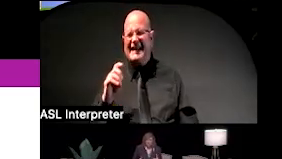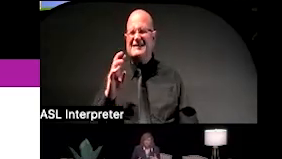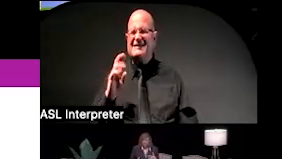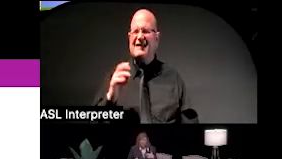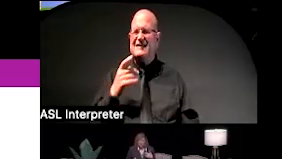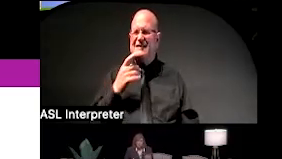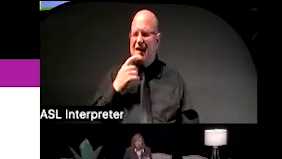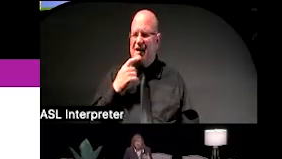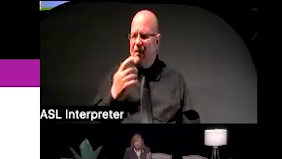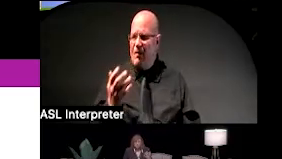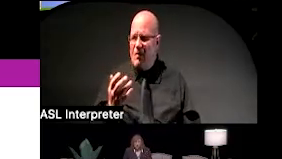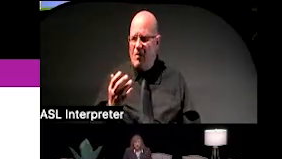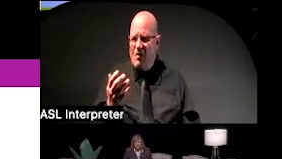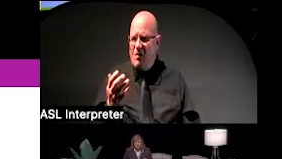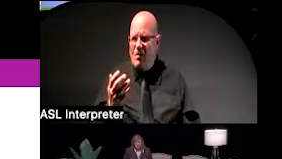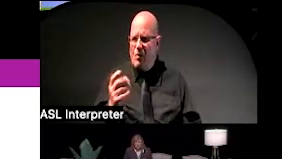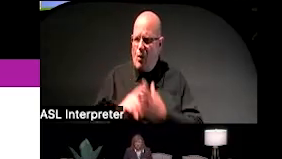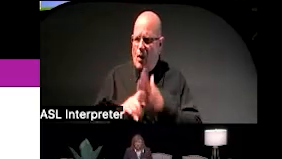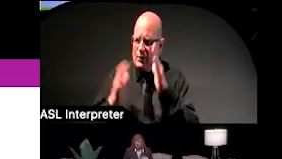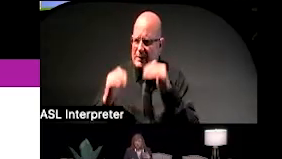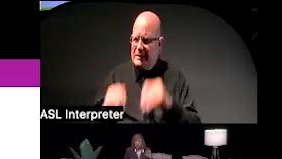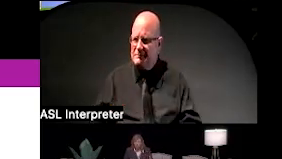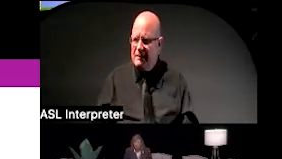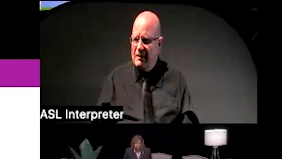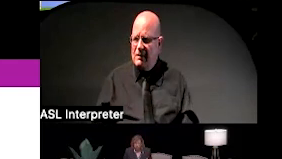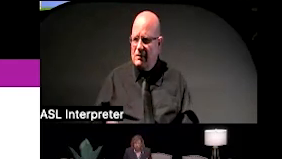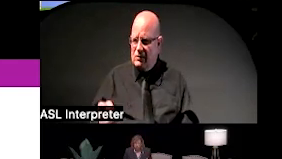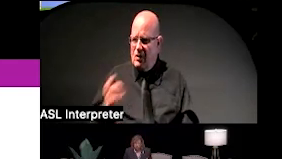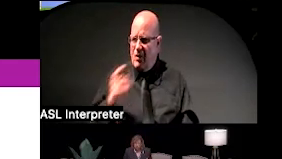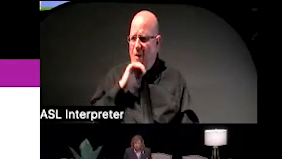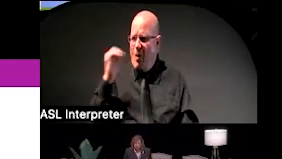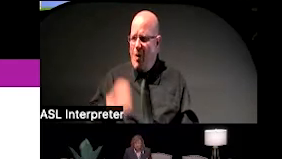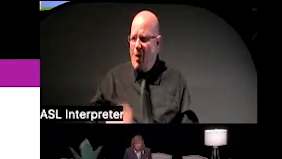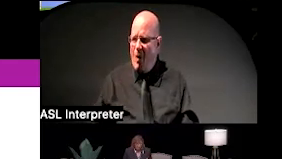said to him, "What do you expect? You're old."